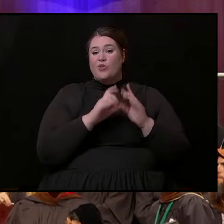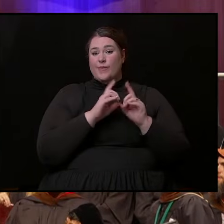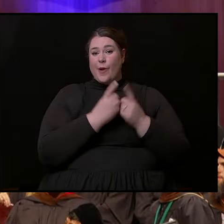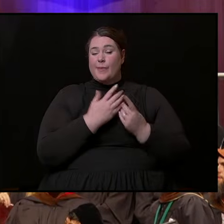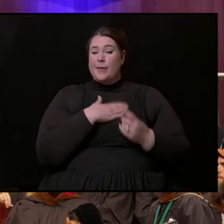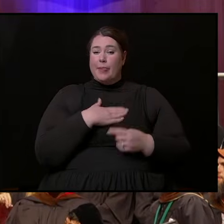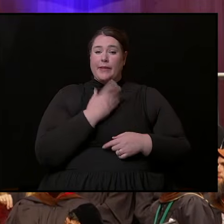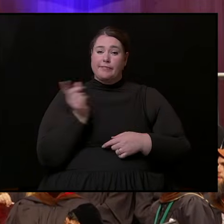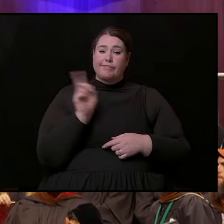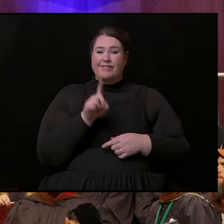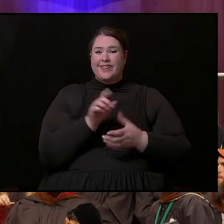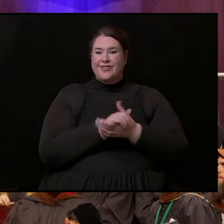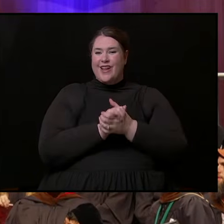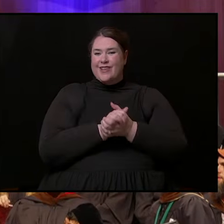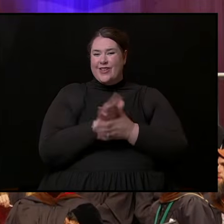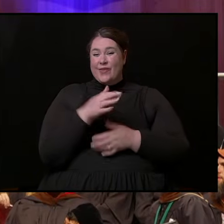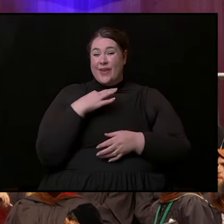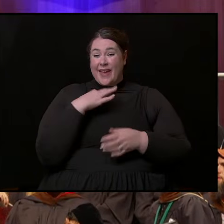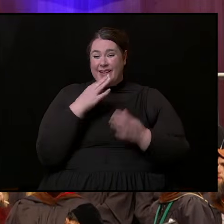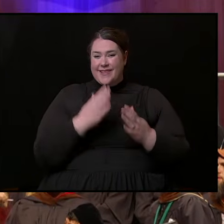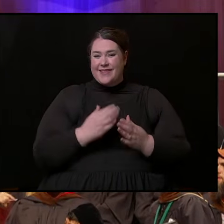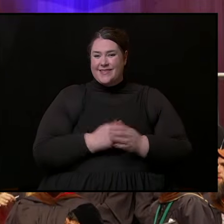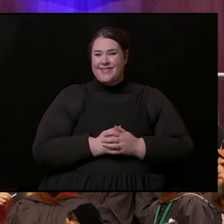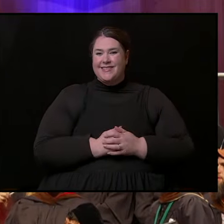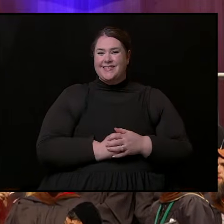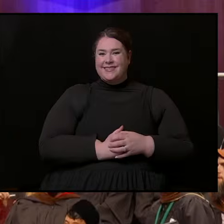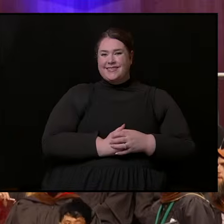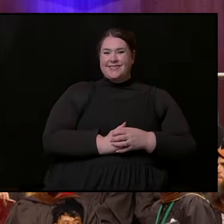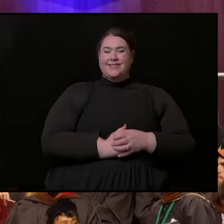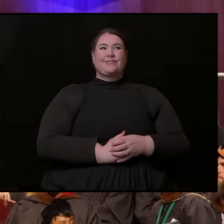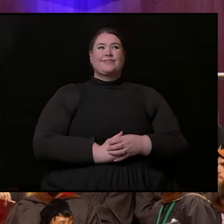forward to congratulate your candidates.